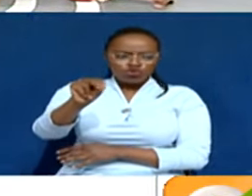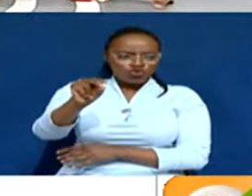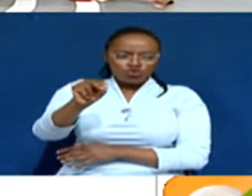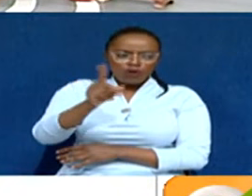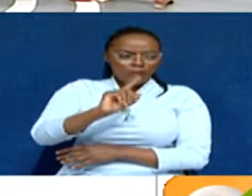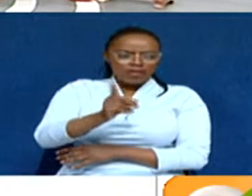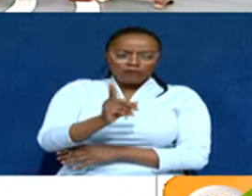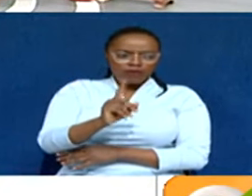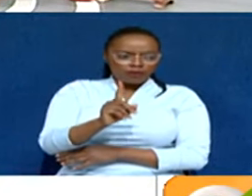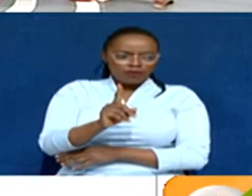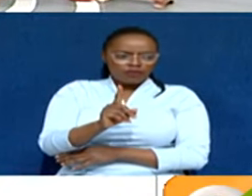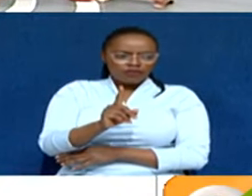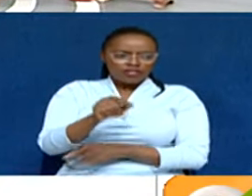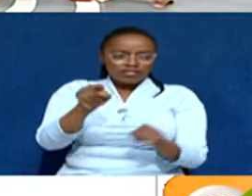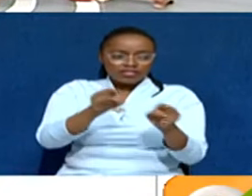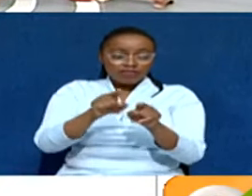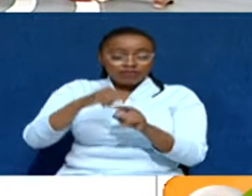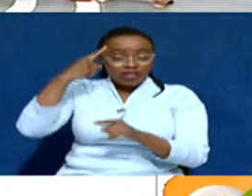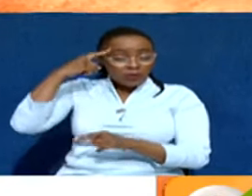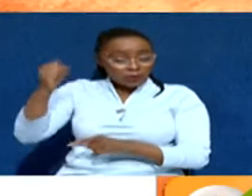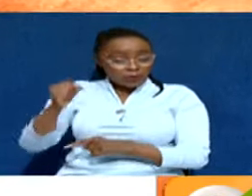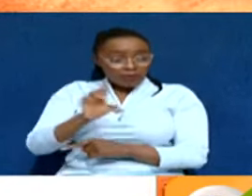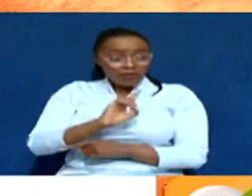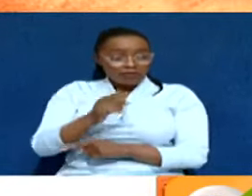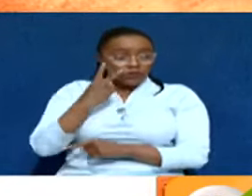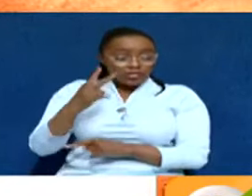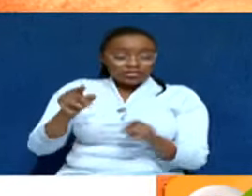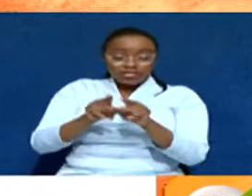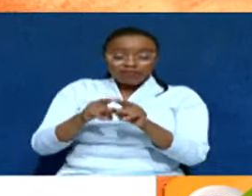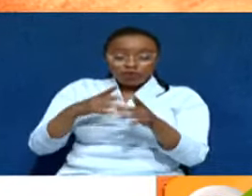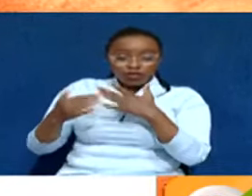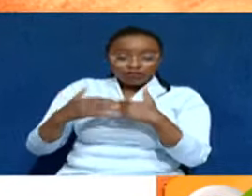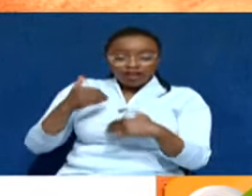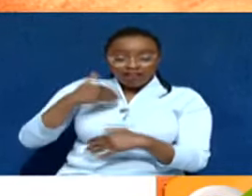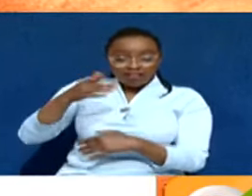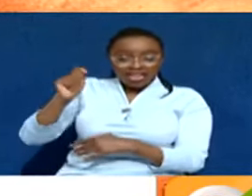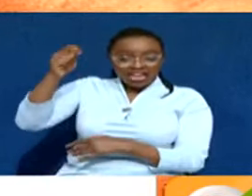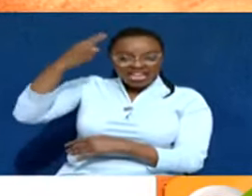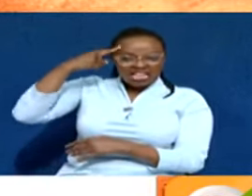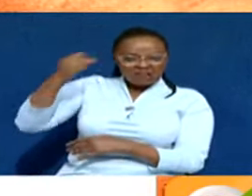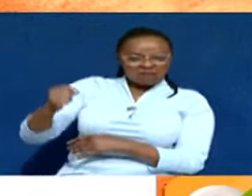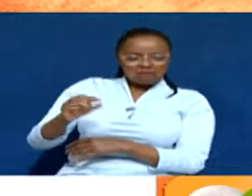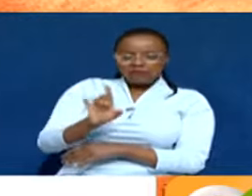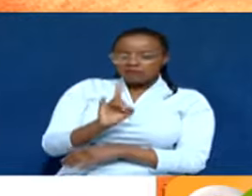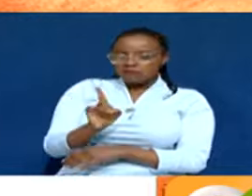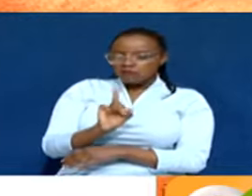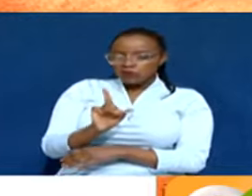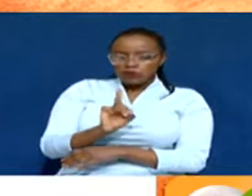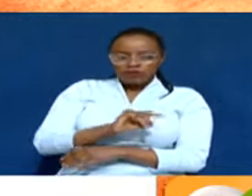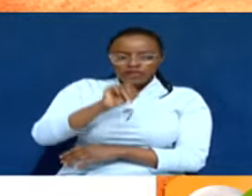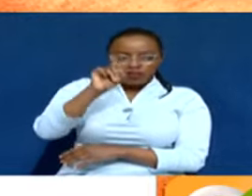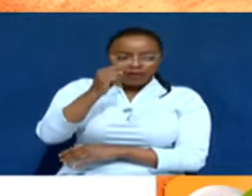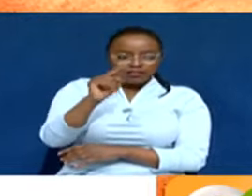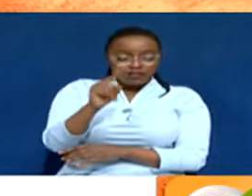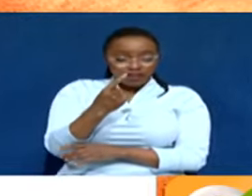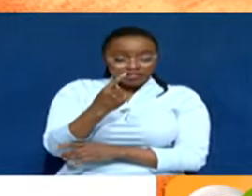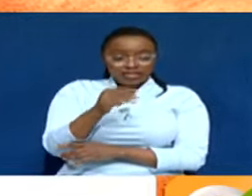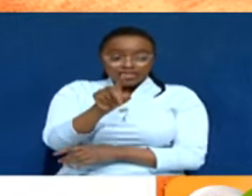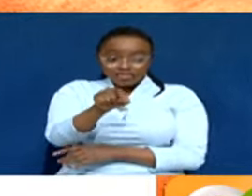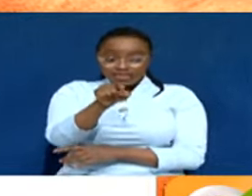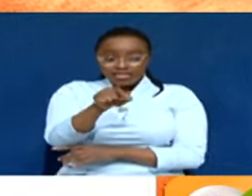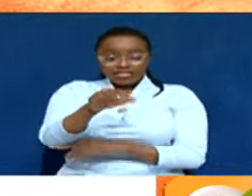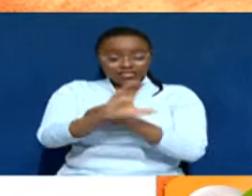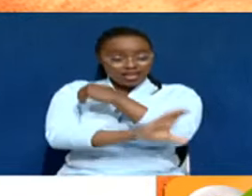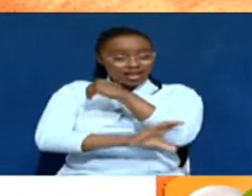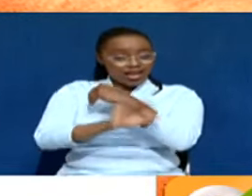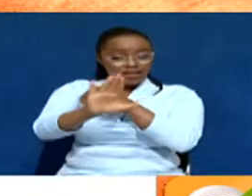was not that. Okay, uko uwezi kuwa kichwa ngumu. Unaona hiyo manga yenye tunakuanga na hapa Kenya? First of all, you have to know that this is not